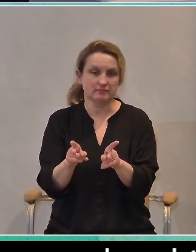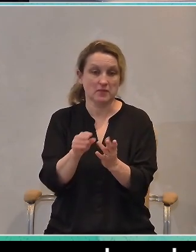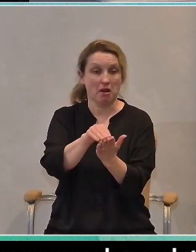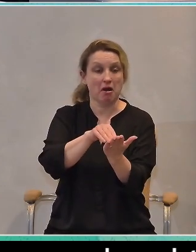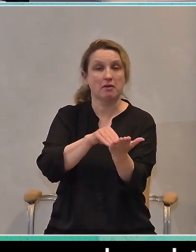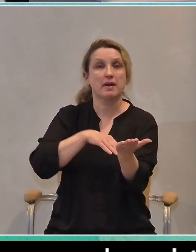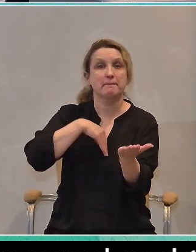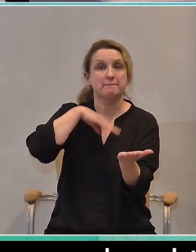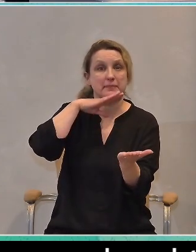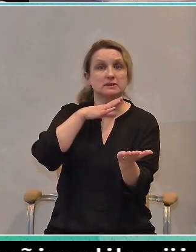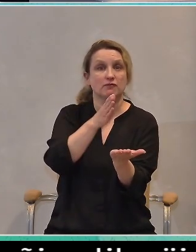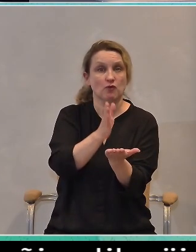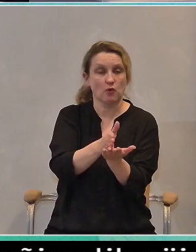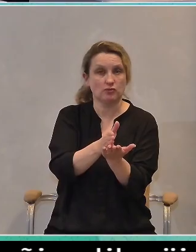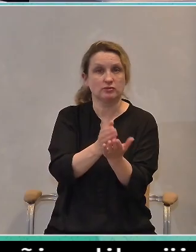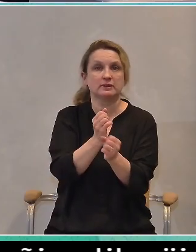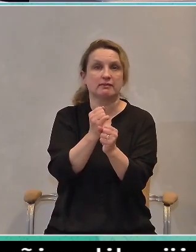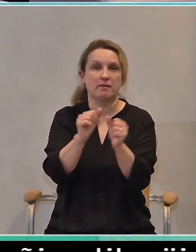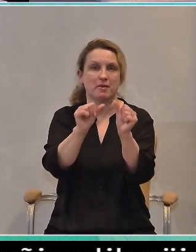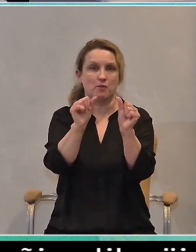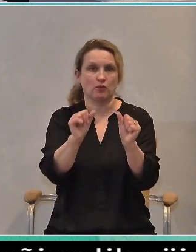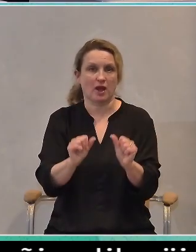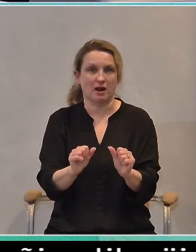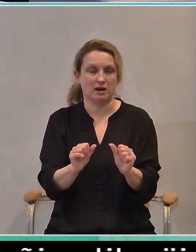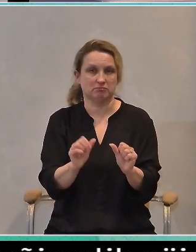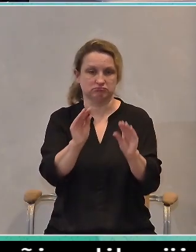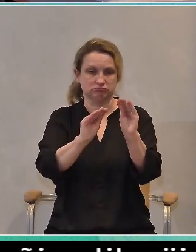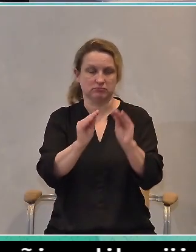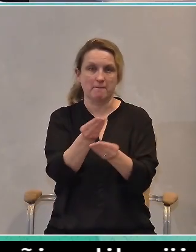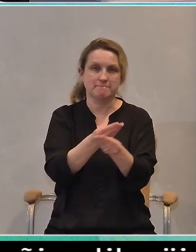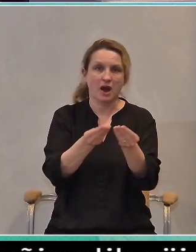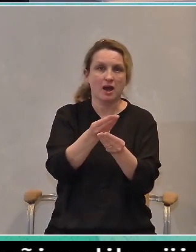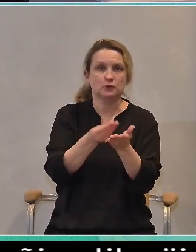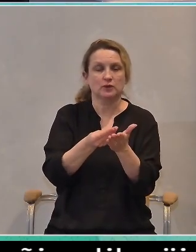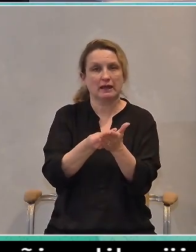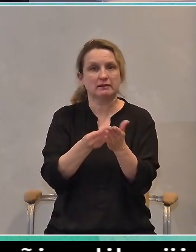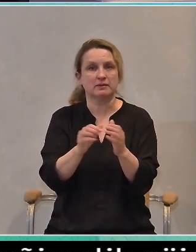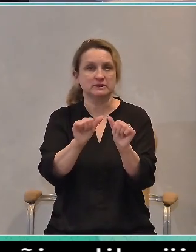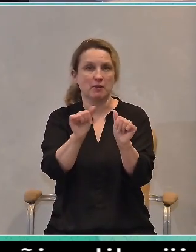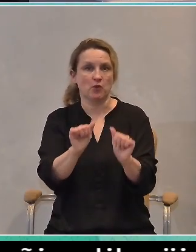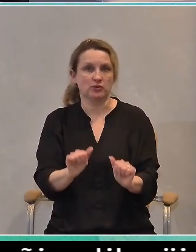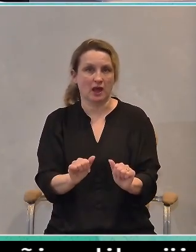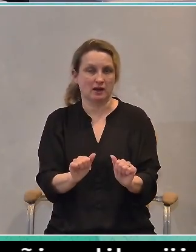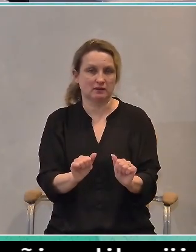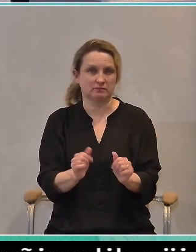for evaluation. When we have enough data, we